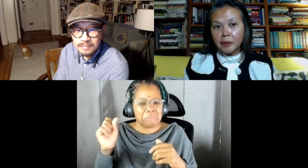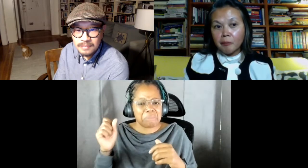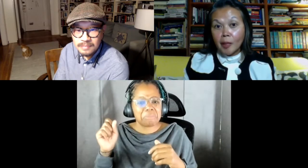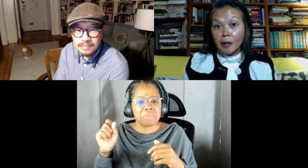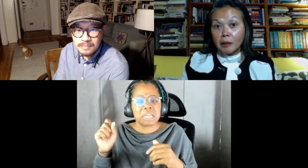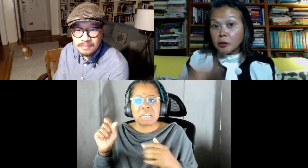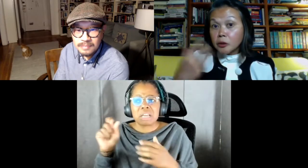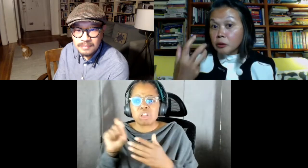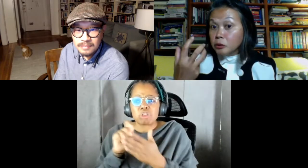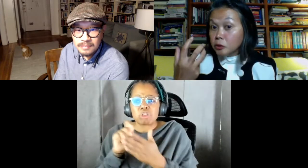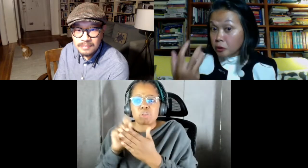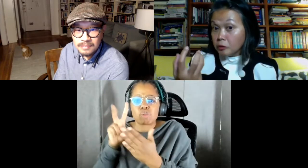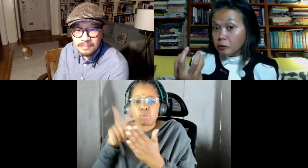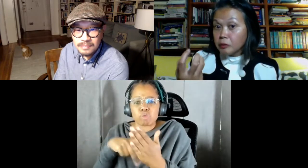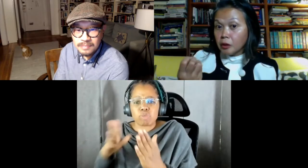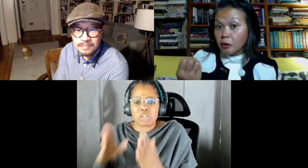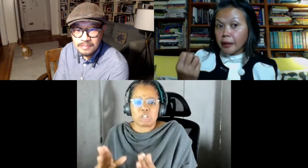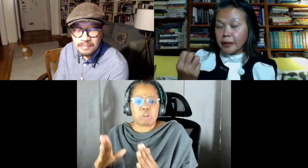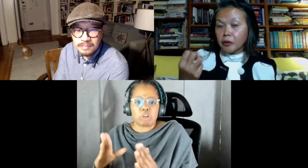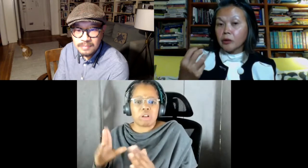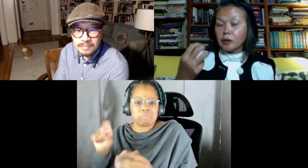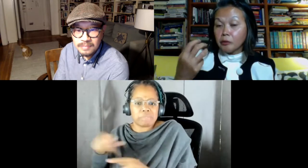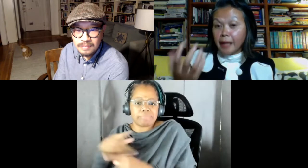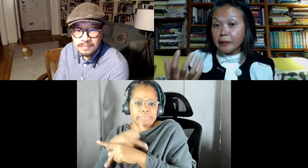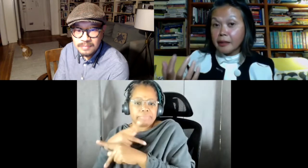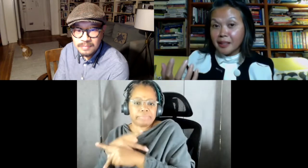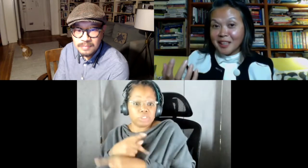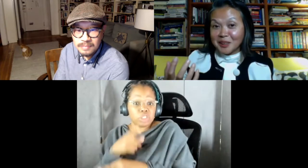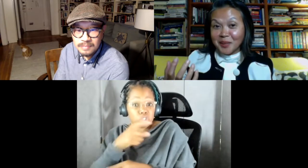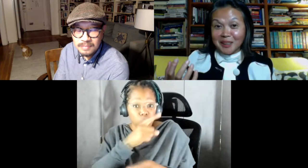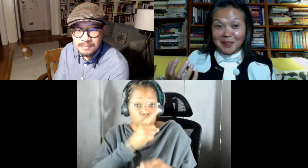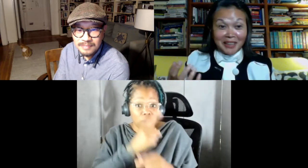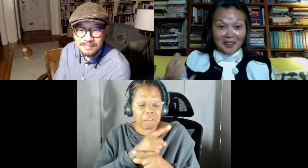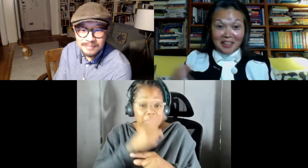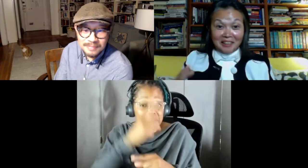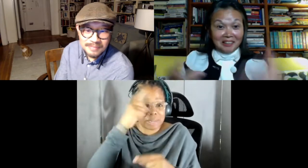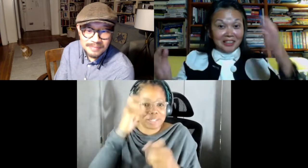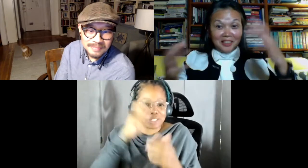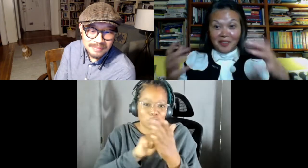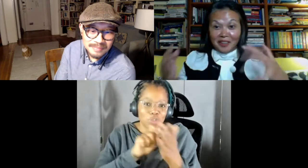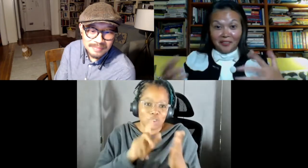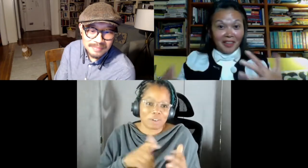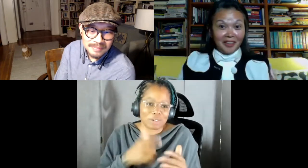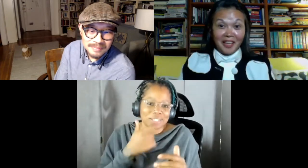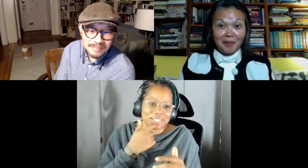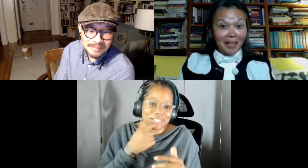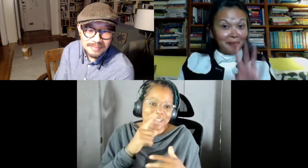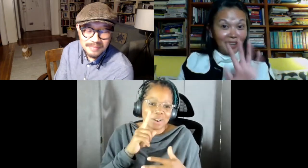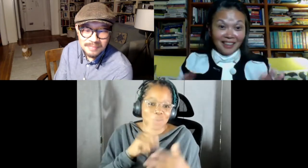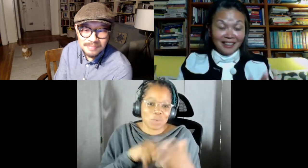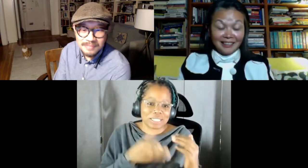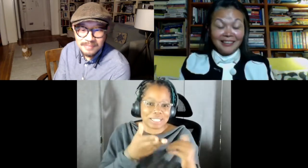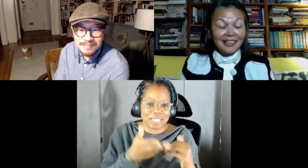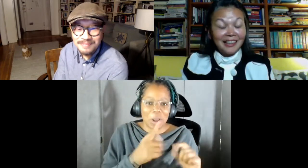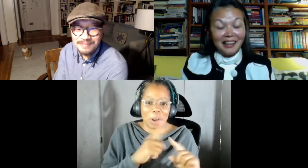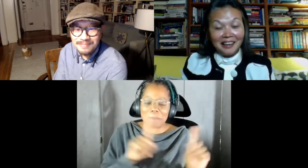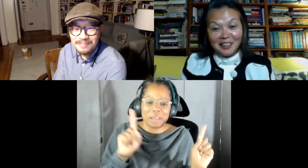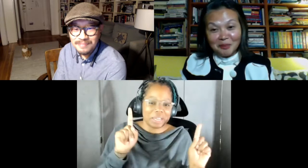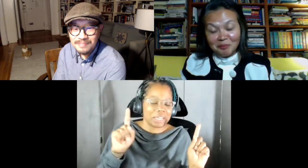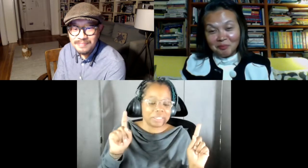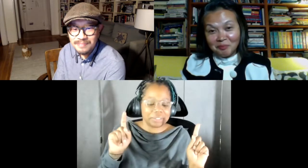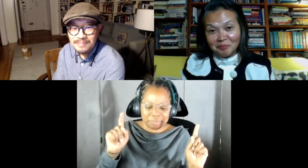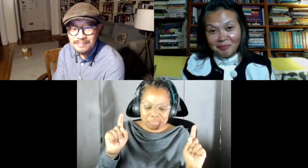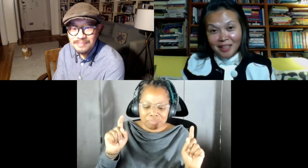reader to do. Like, you're correct, I think, as a writer, to say, okay, these are what are there, but I'm not